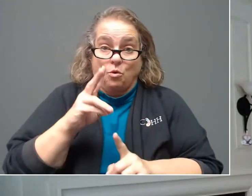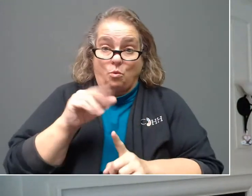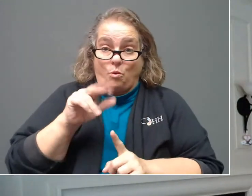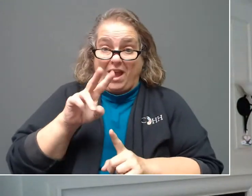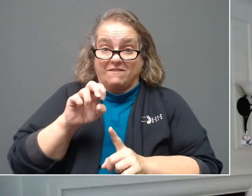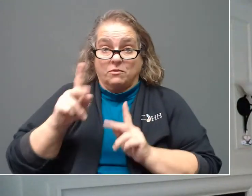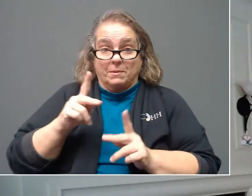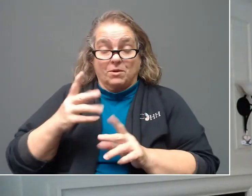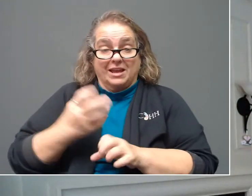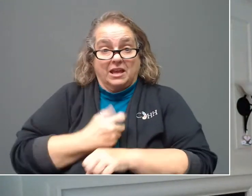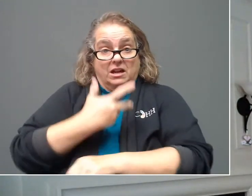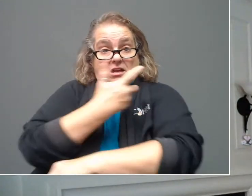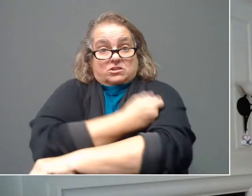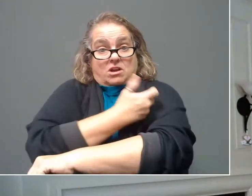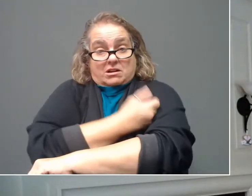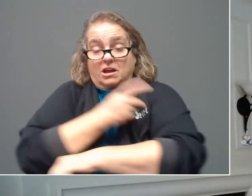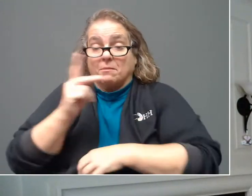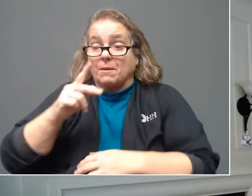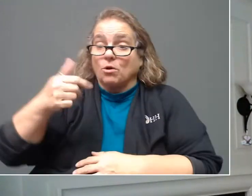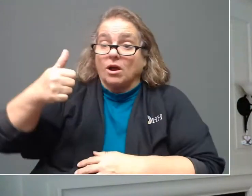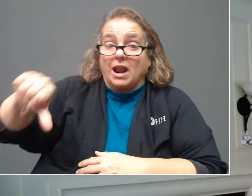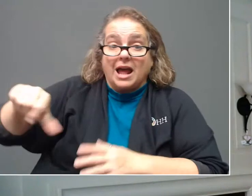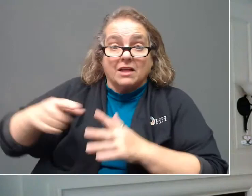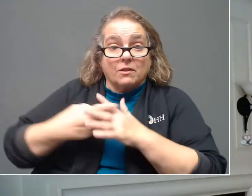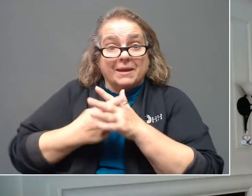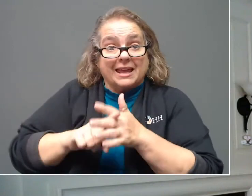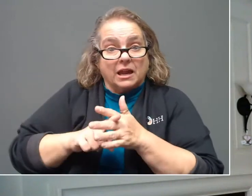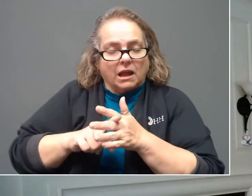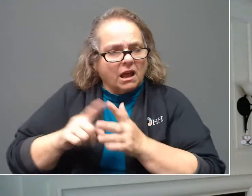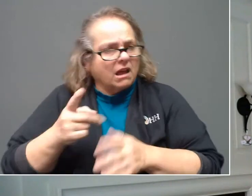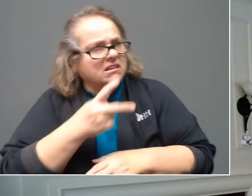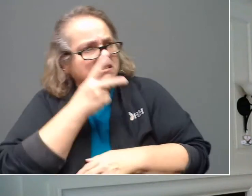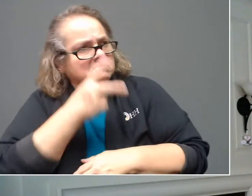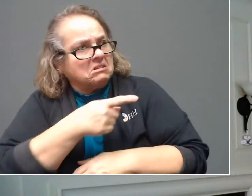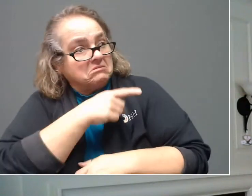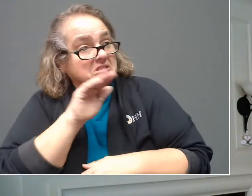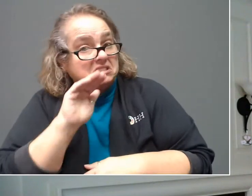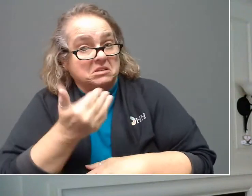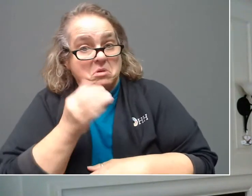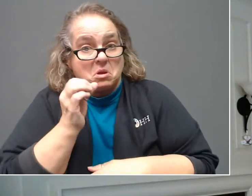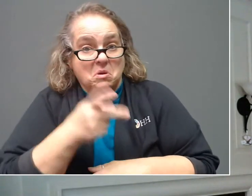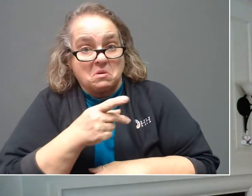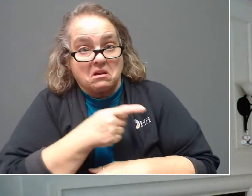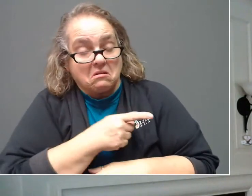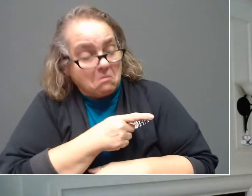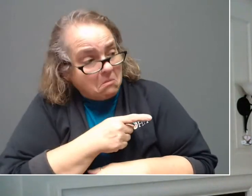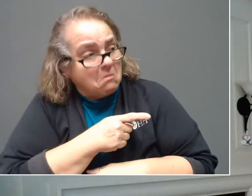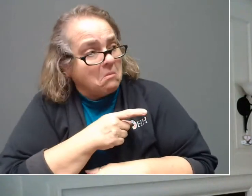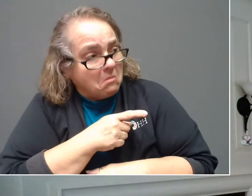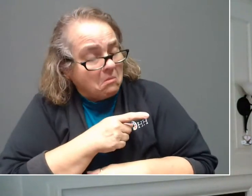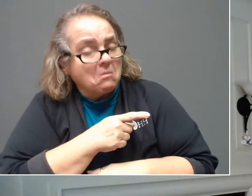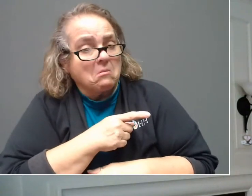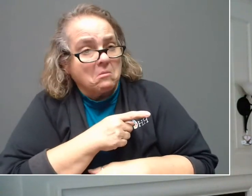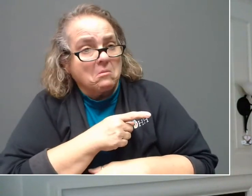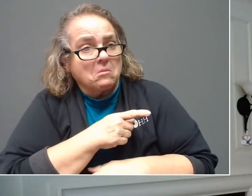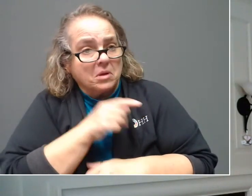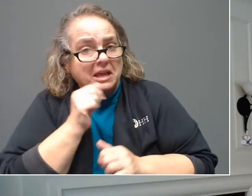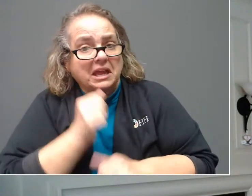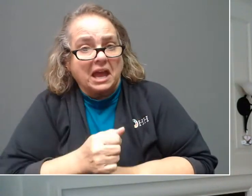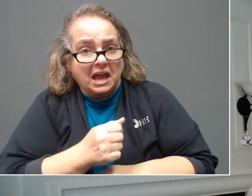and those who decline at the beginning see that their counterparts do just fine and tolerate the